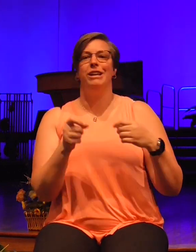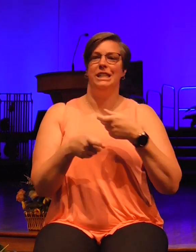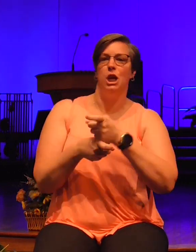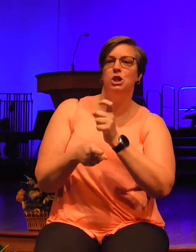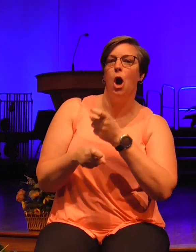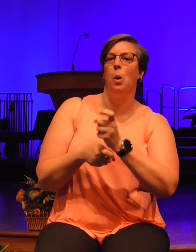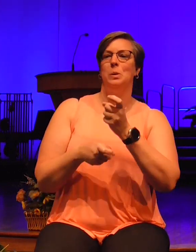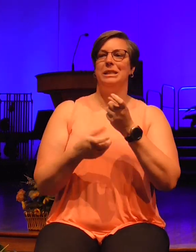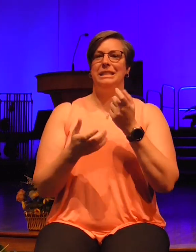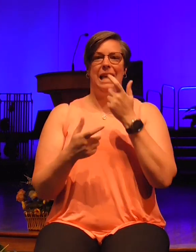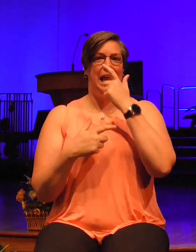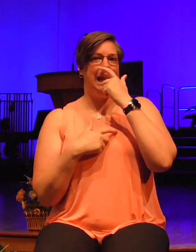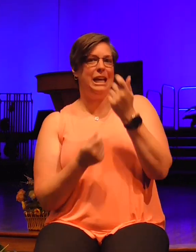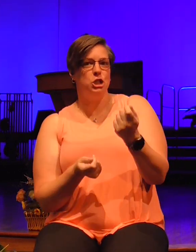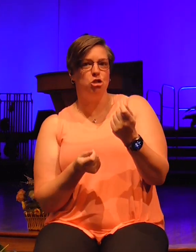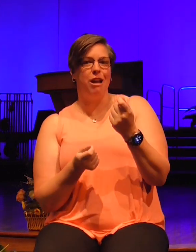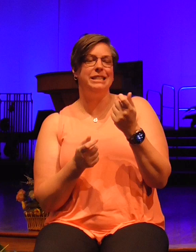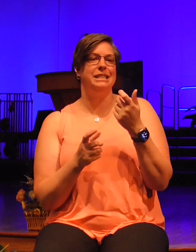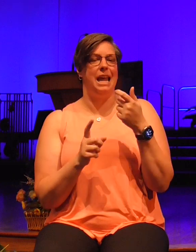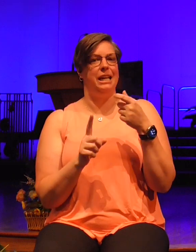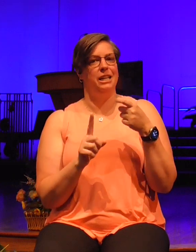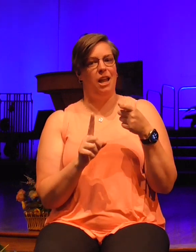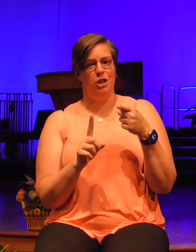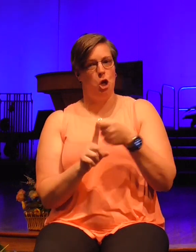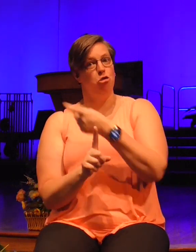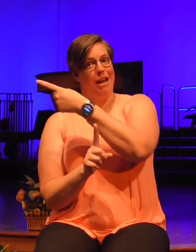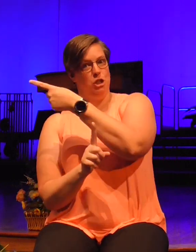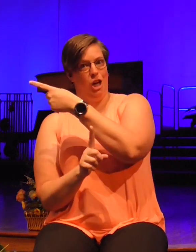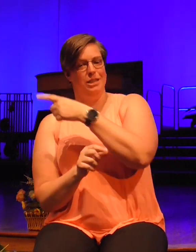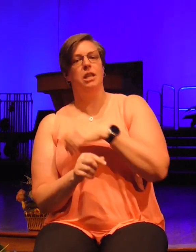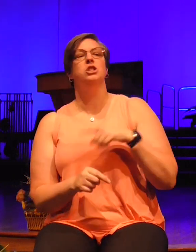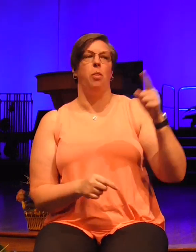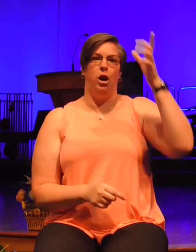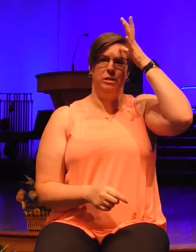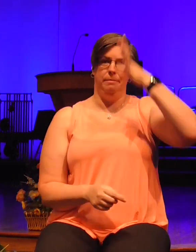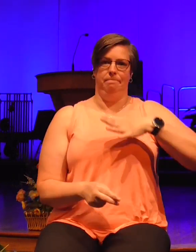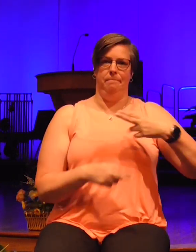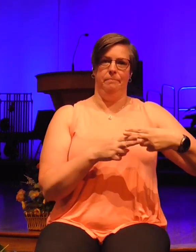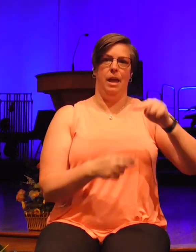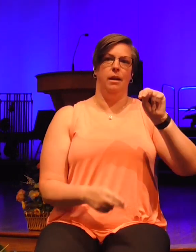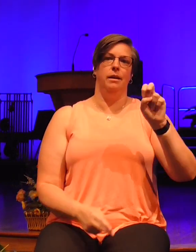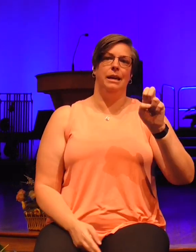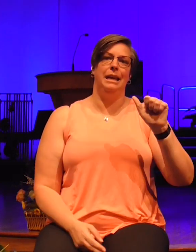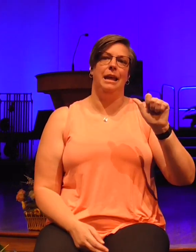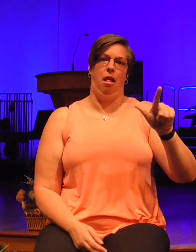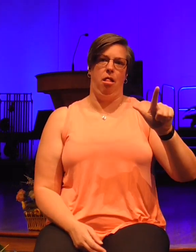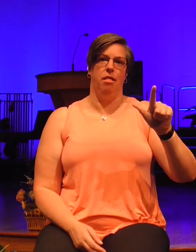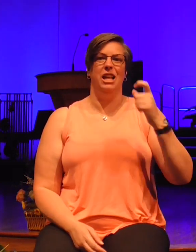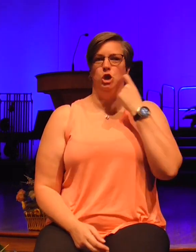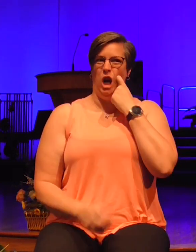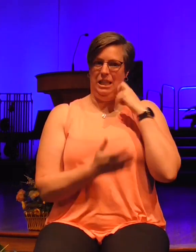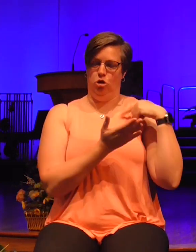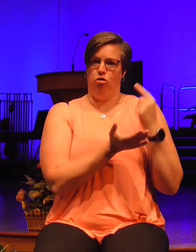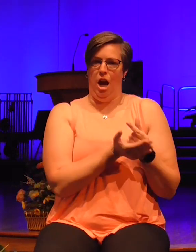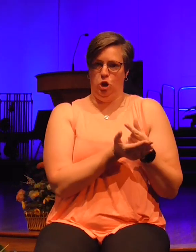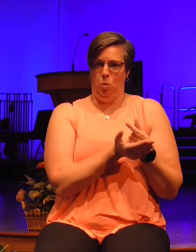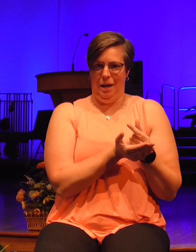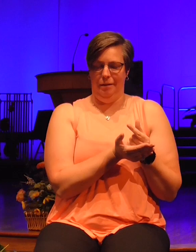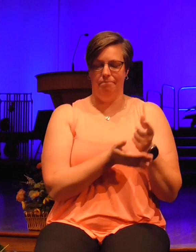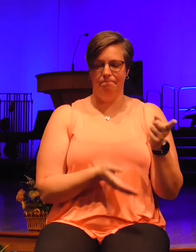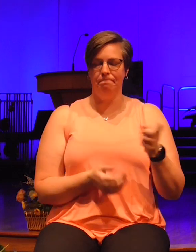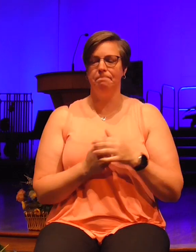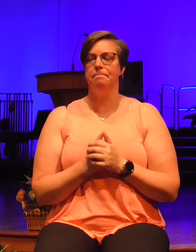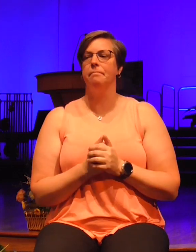and interesting directions. And so there was a gentleman in the class named Neil, a ministerial student who just graduated, and